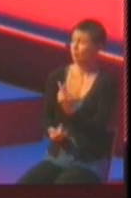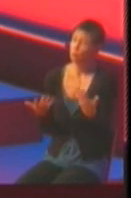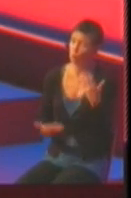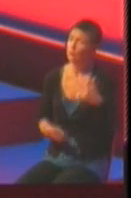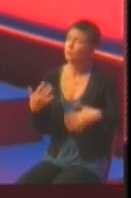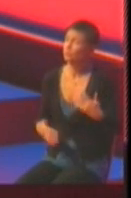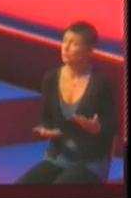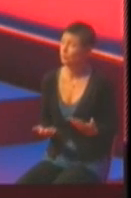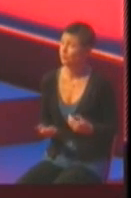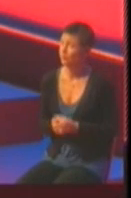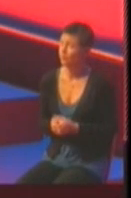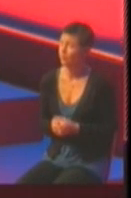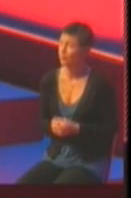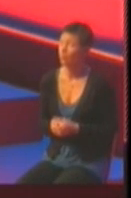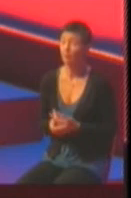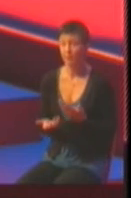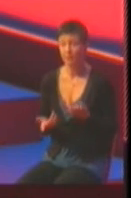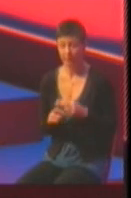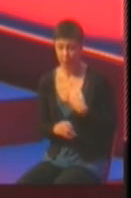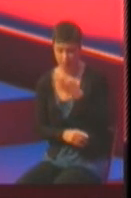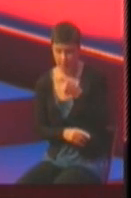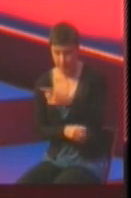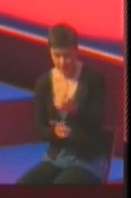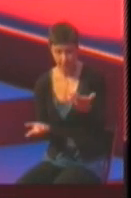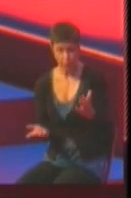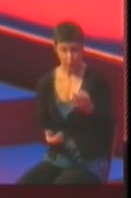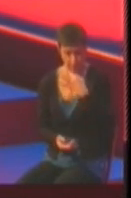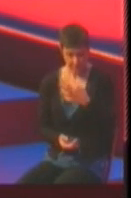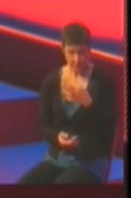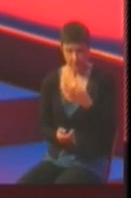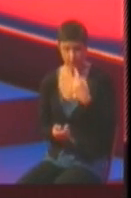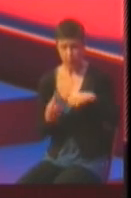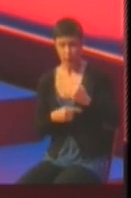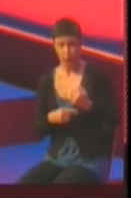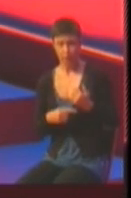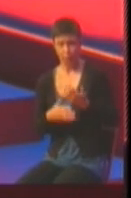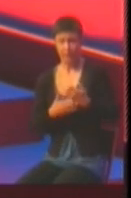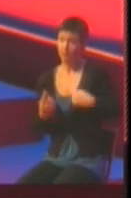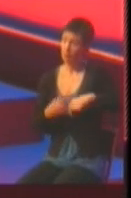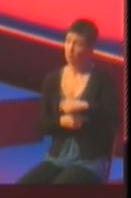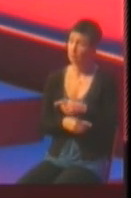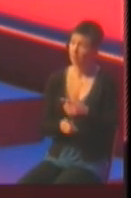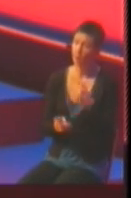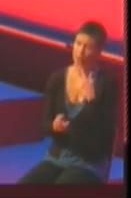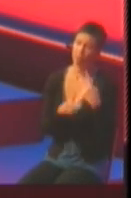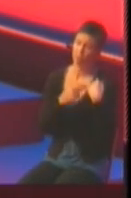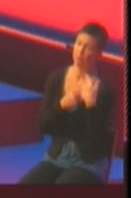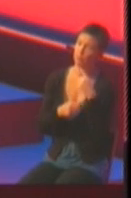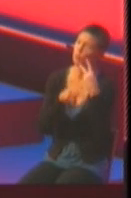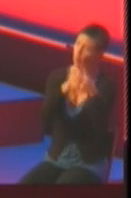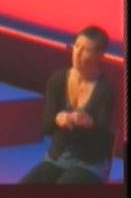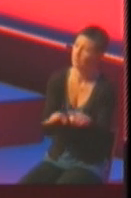injury. But if we ask our armed forces to take risk on our behalf, then we have a responsibility to look after